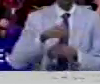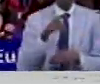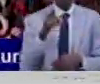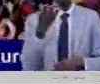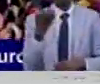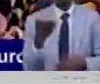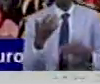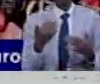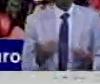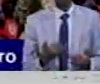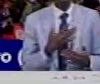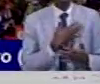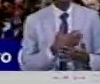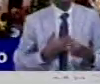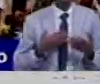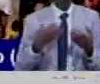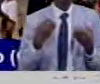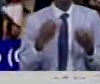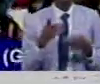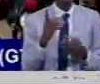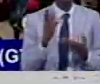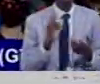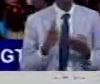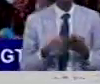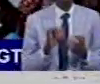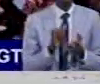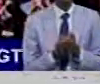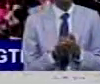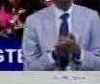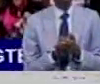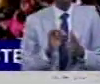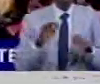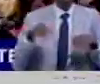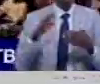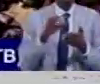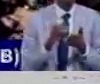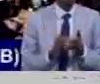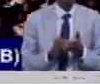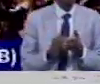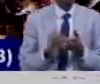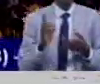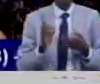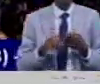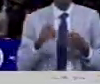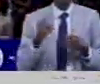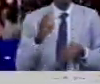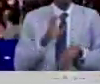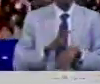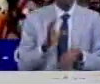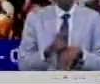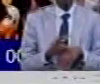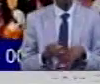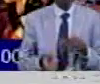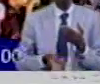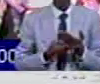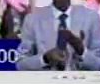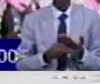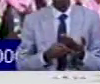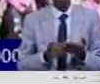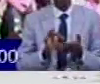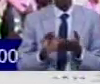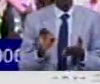church account is there, and those of us online, the account number is being